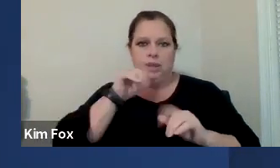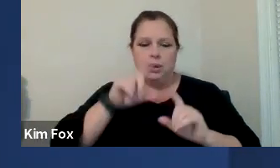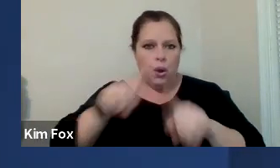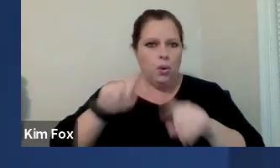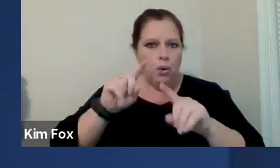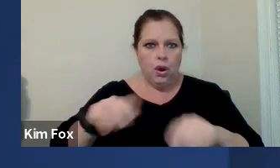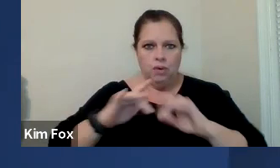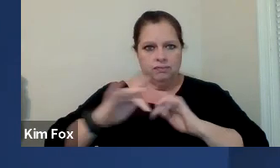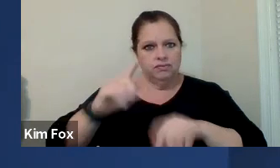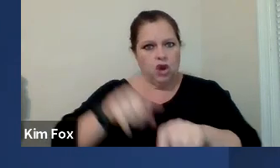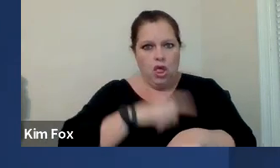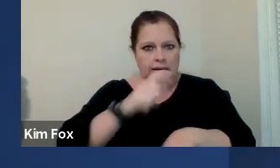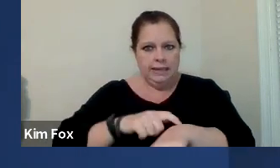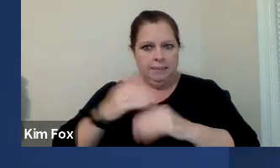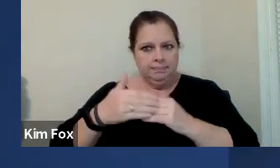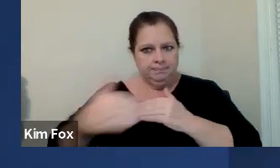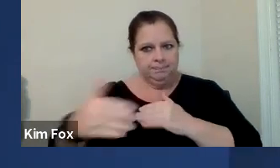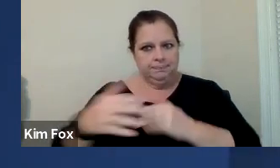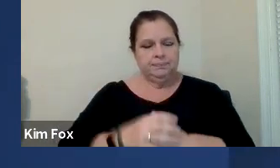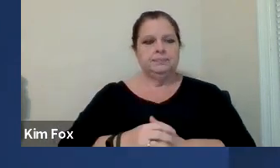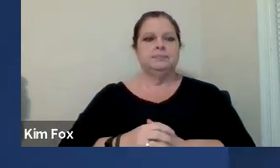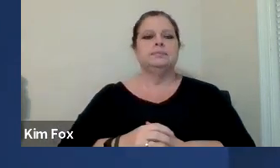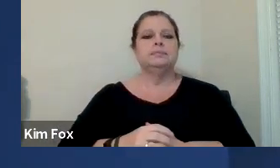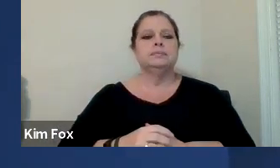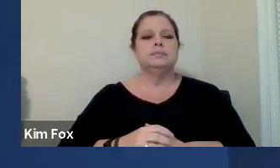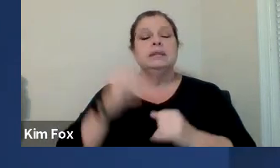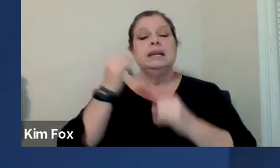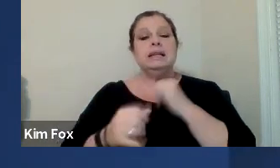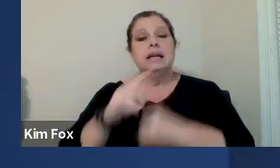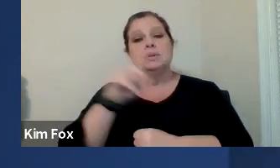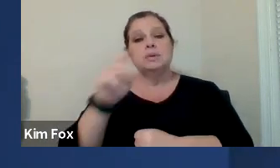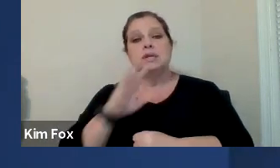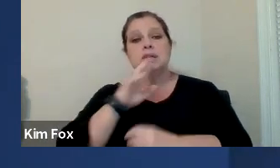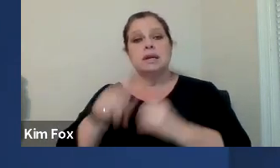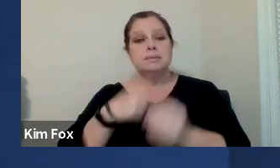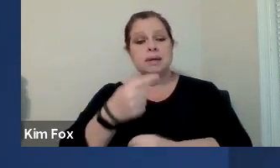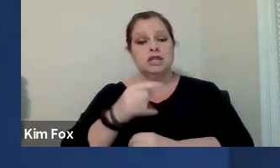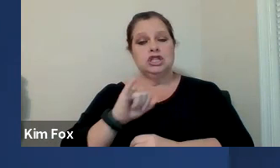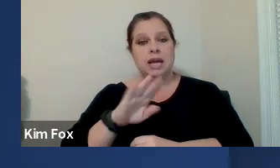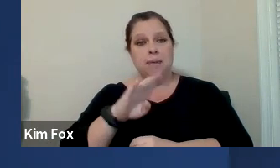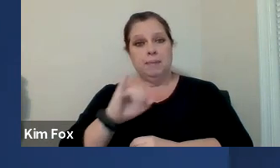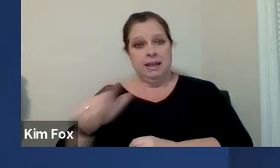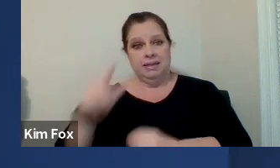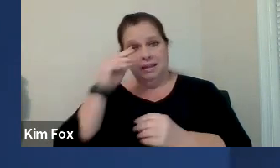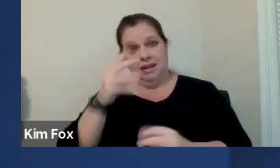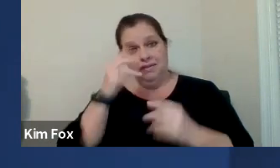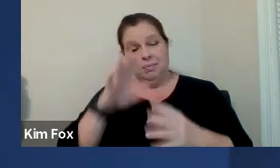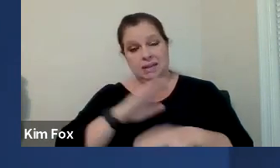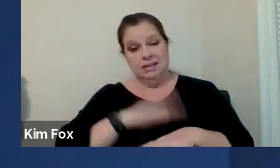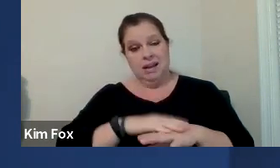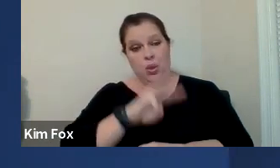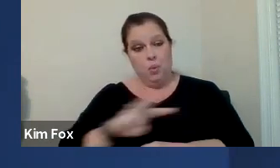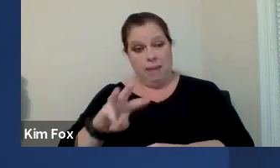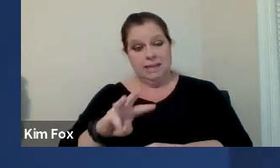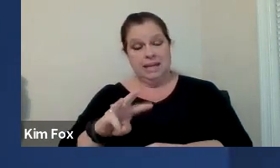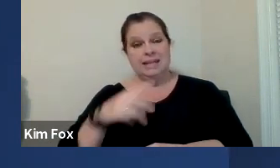Great, thank you. And then one last question. And this talks about the GI Bill, the information on the website. And this person